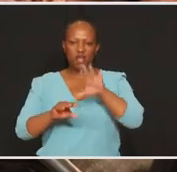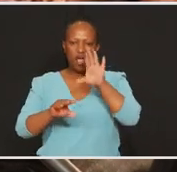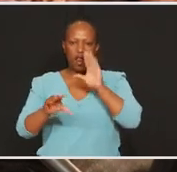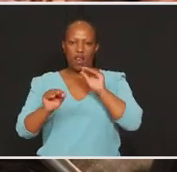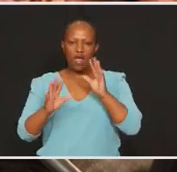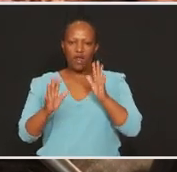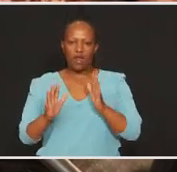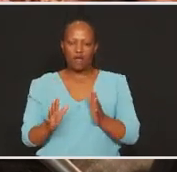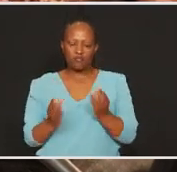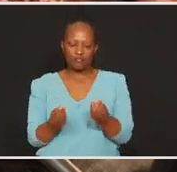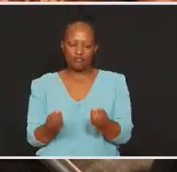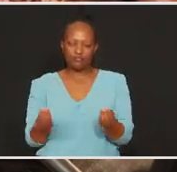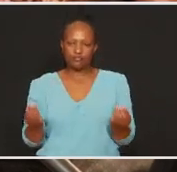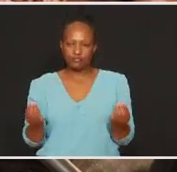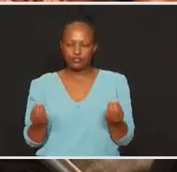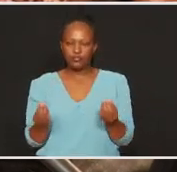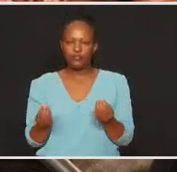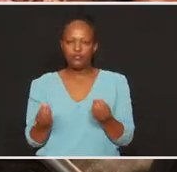Ally